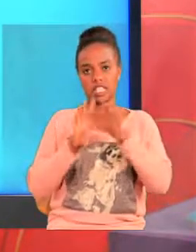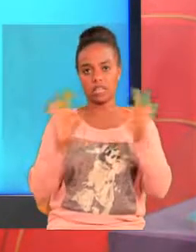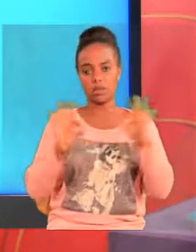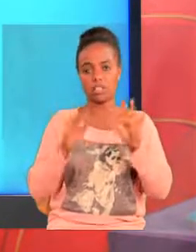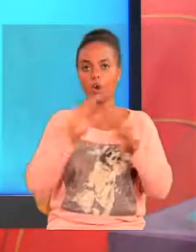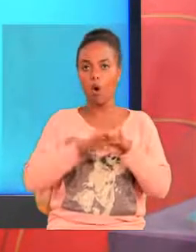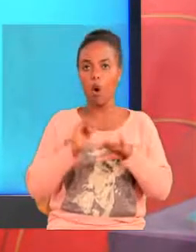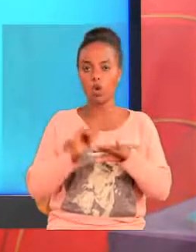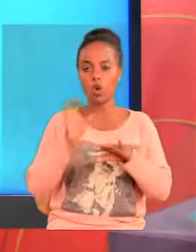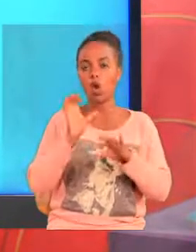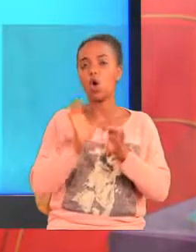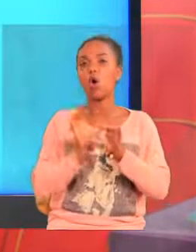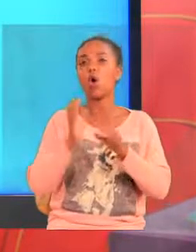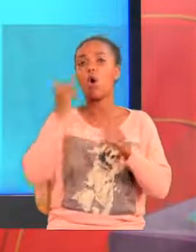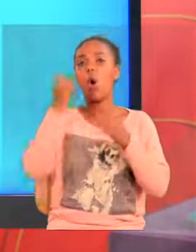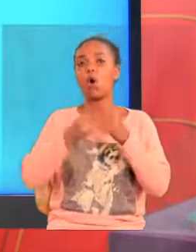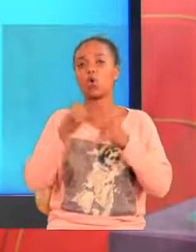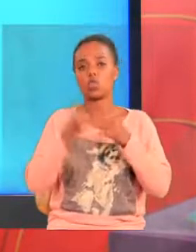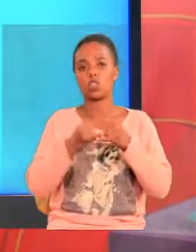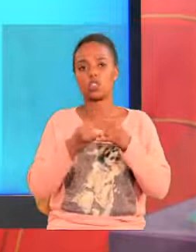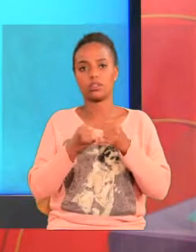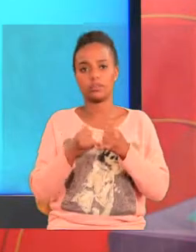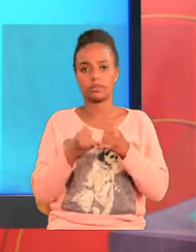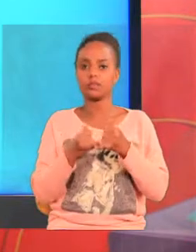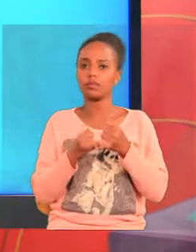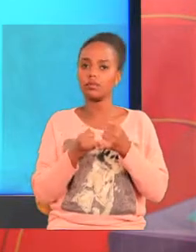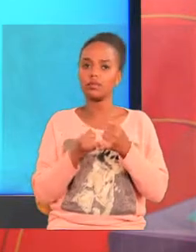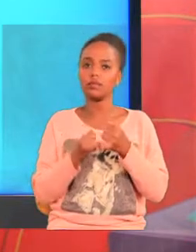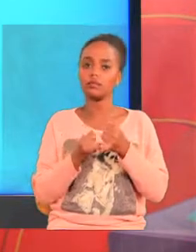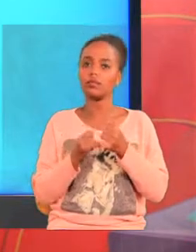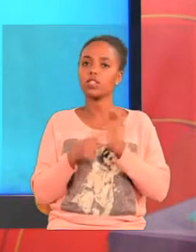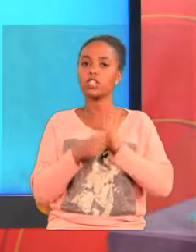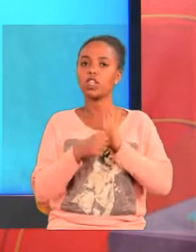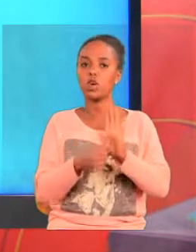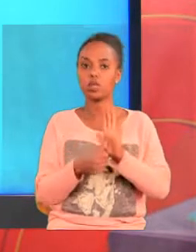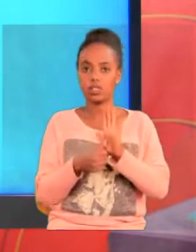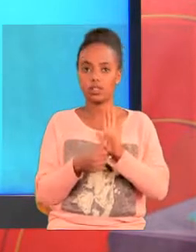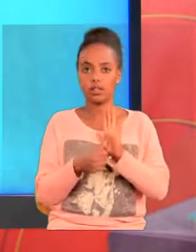argument form can be denoted by in this form.